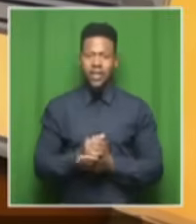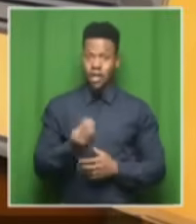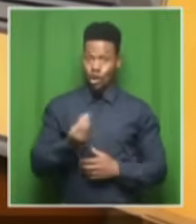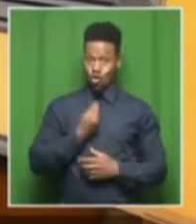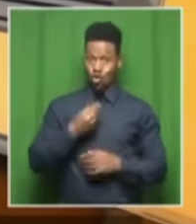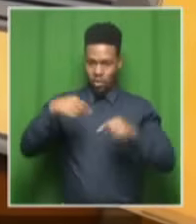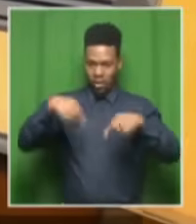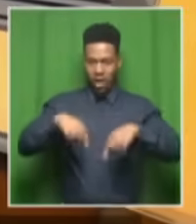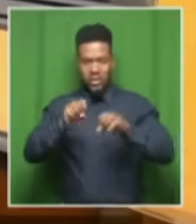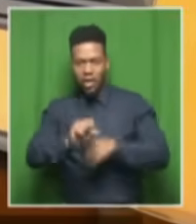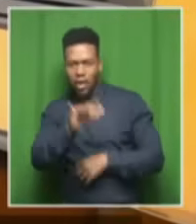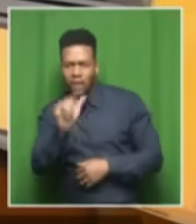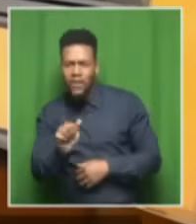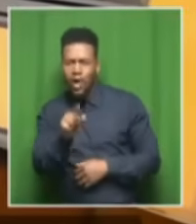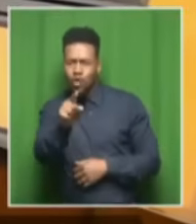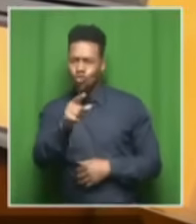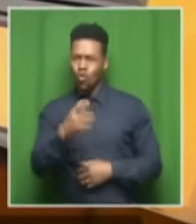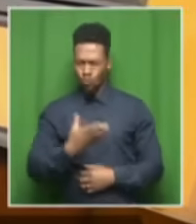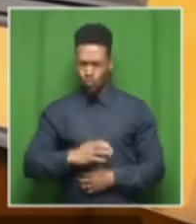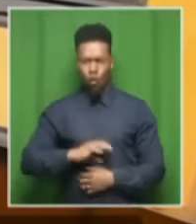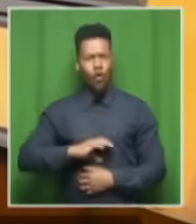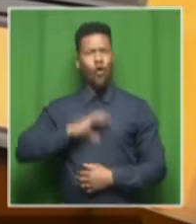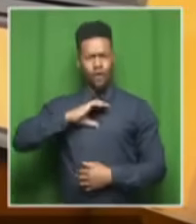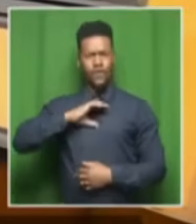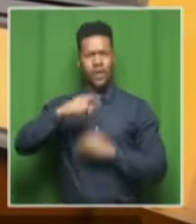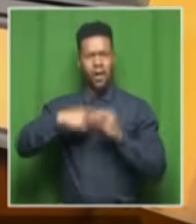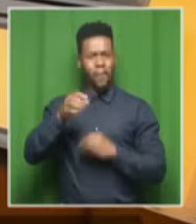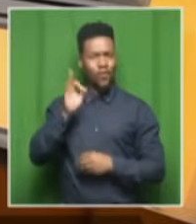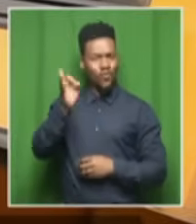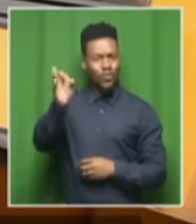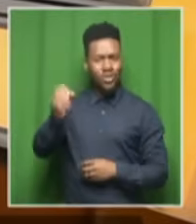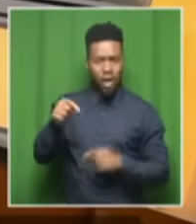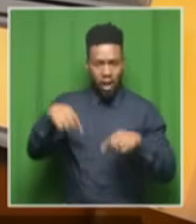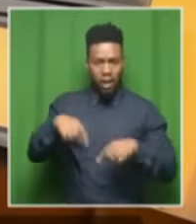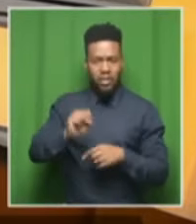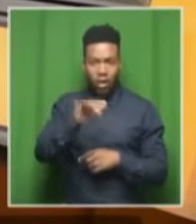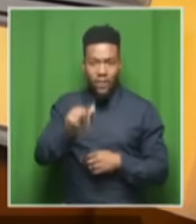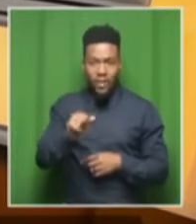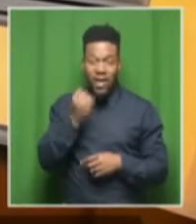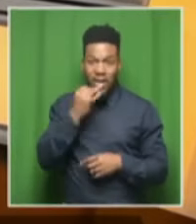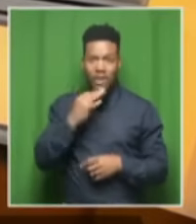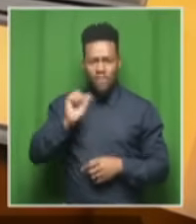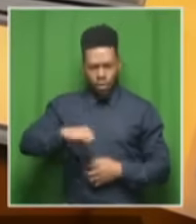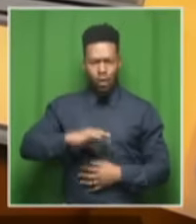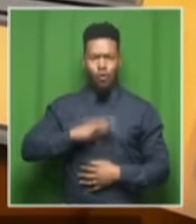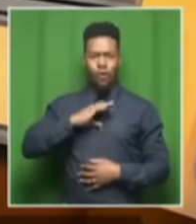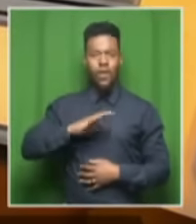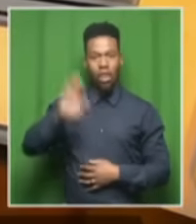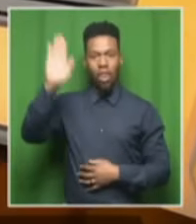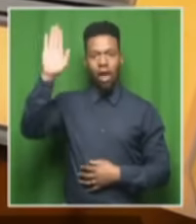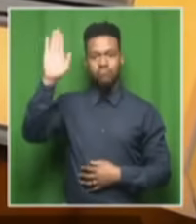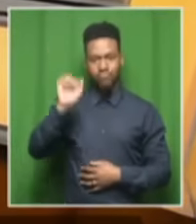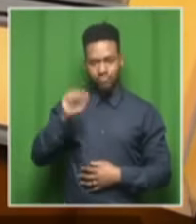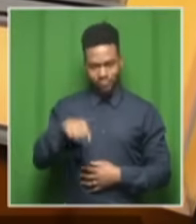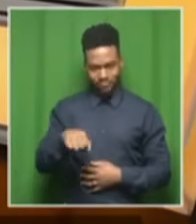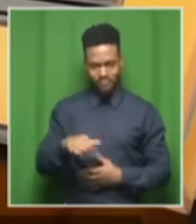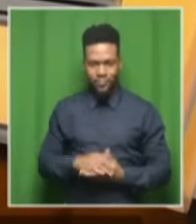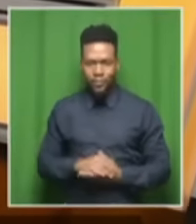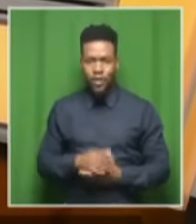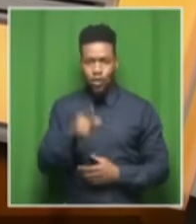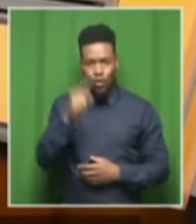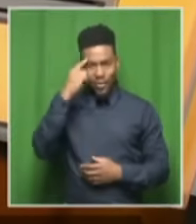Africa, are you feeling confident about the future? And I want your hands up if you think that this is the country that has got a